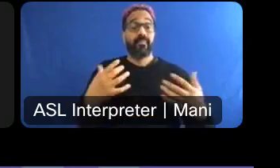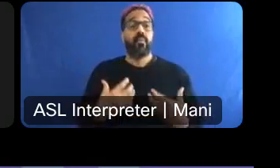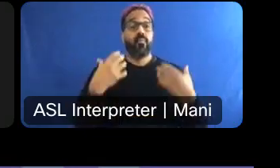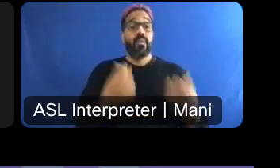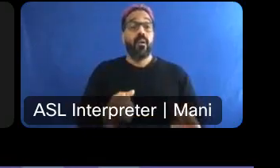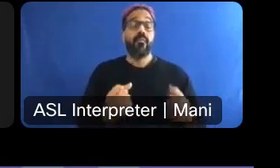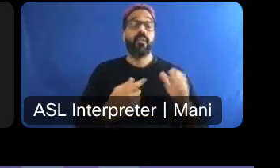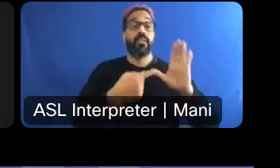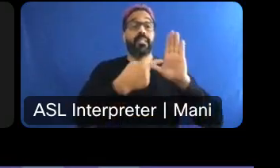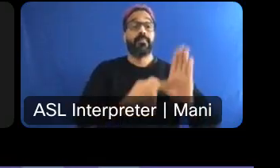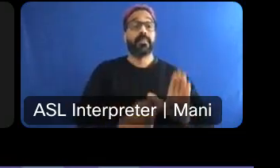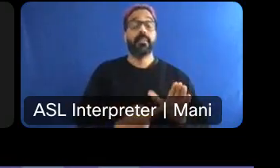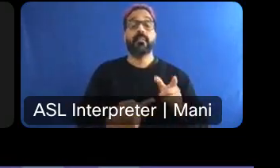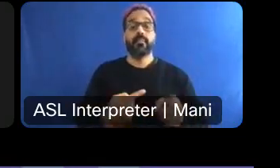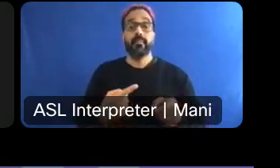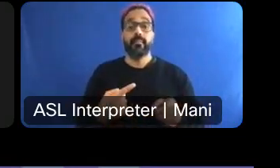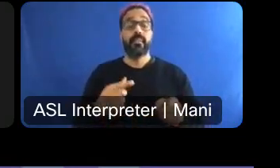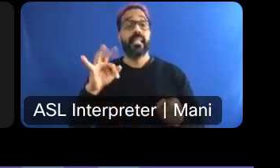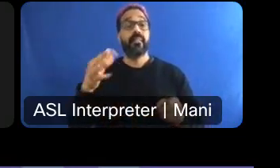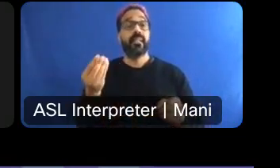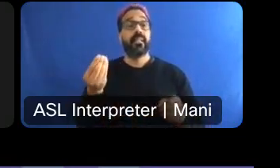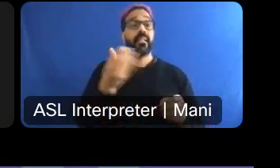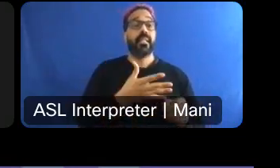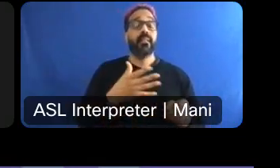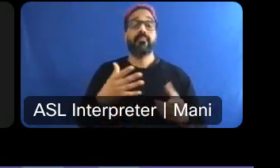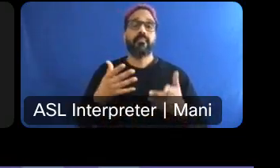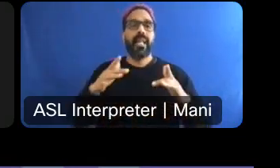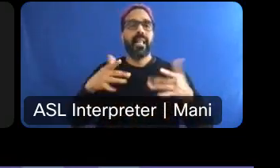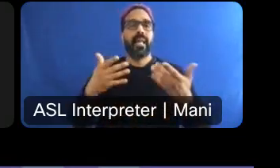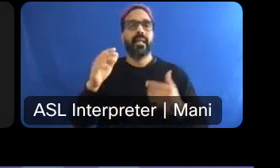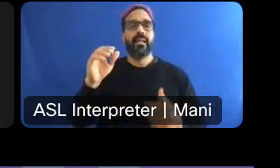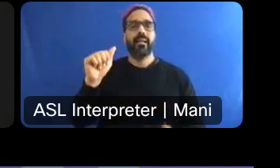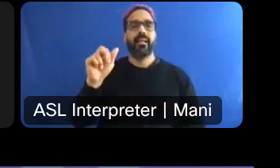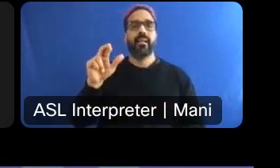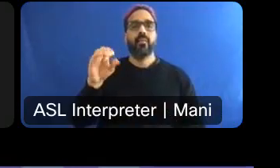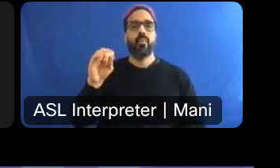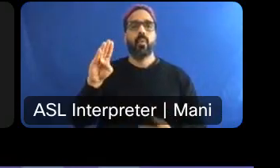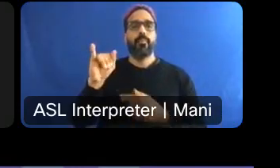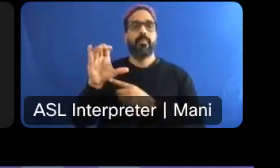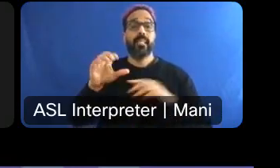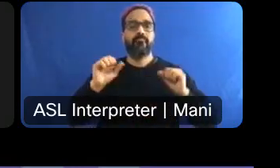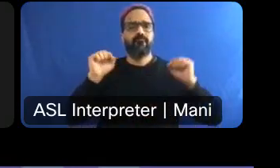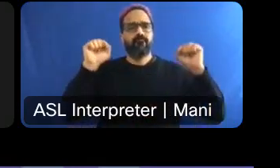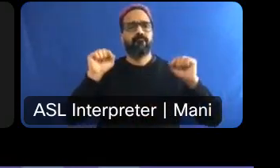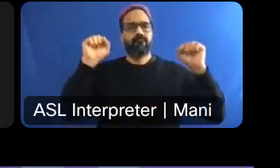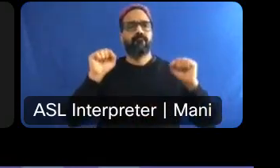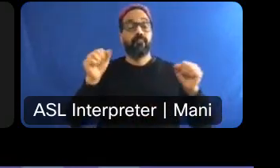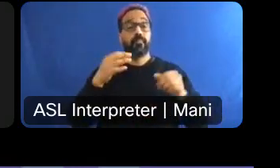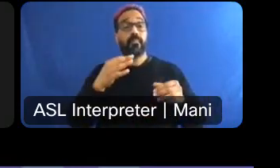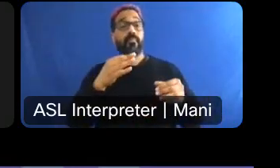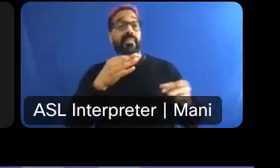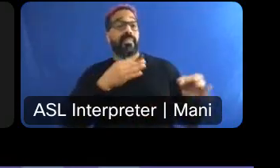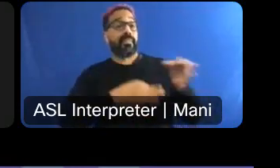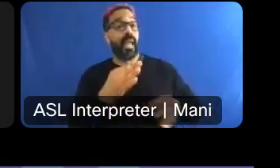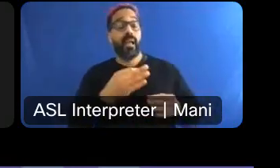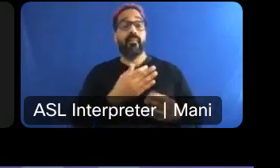reduced when women were prescribed a light aerobic exercise routine instead of prolonged rest that were